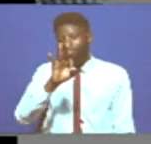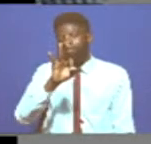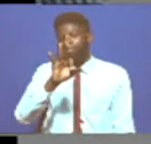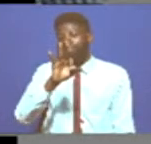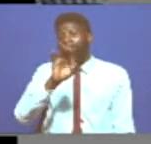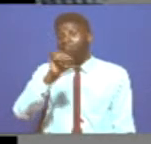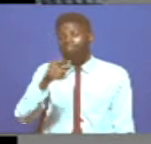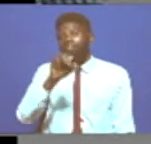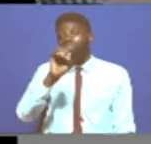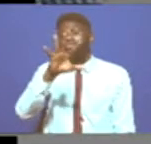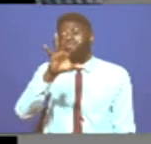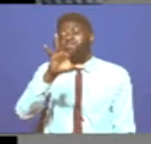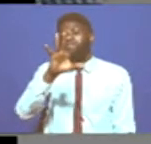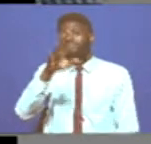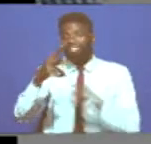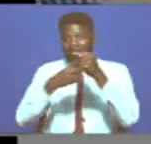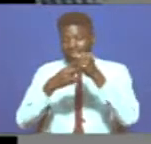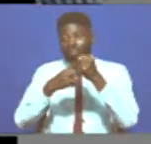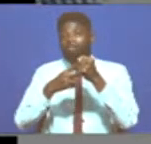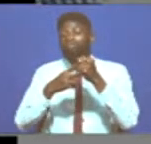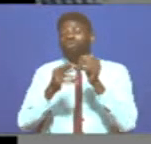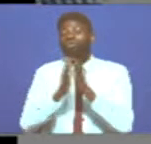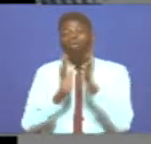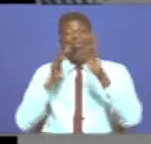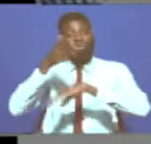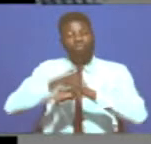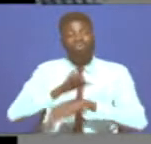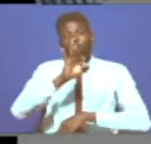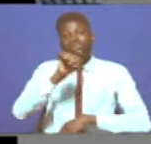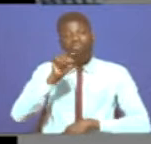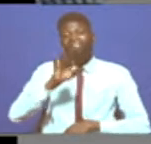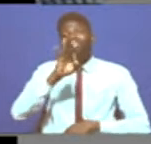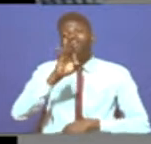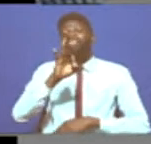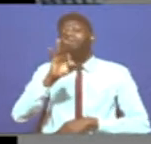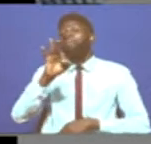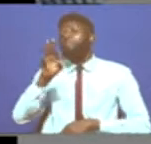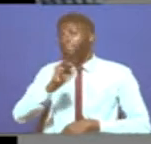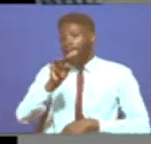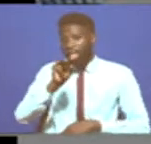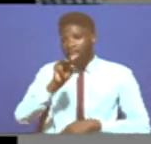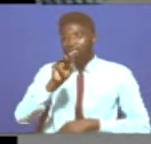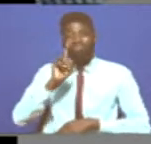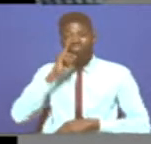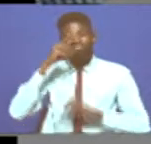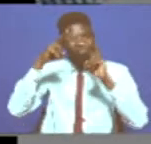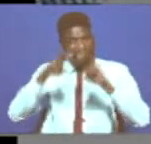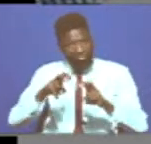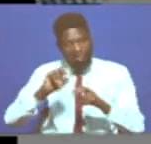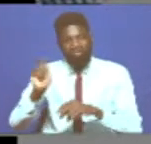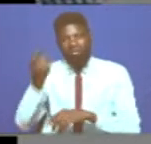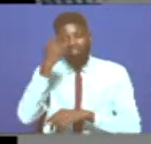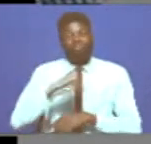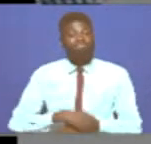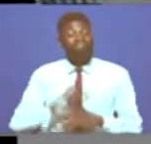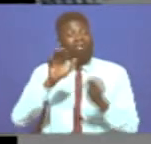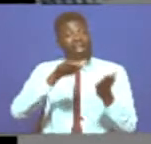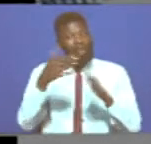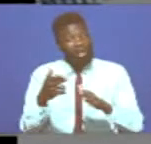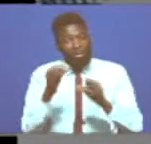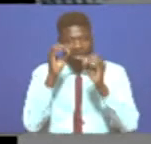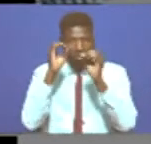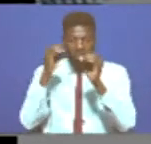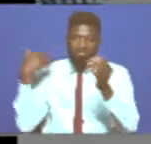of the over 3.3 million samples screened in the country so far. No death has been reported in the